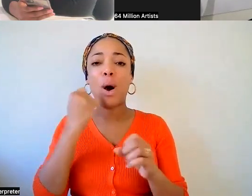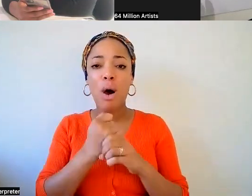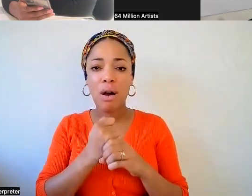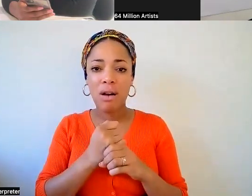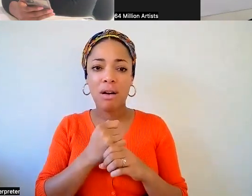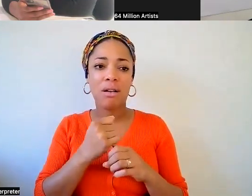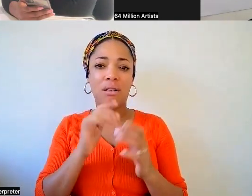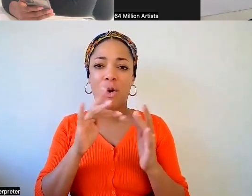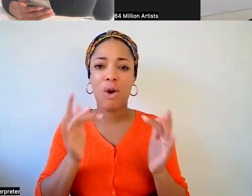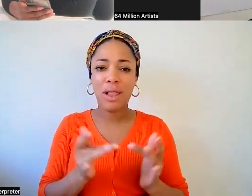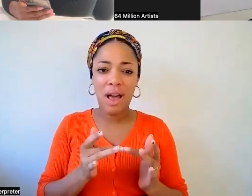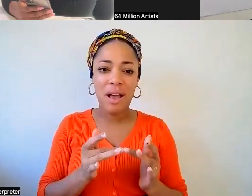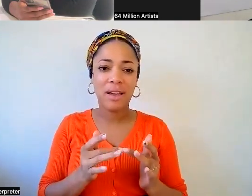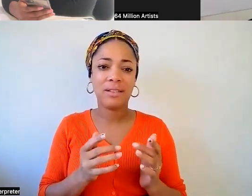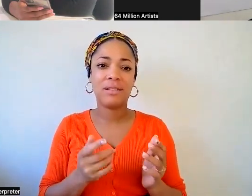are online and